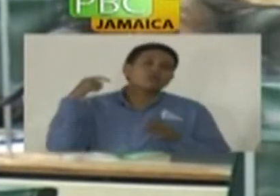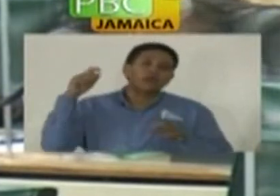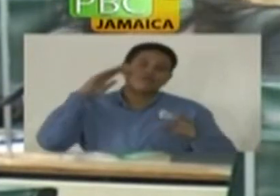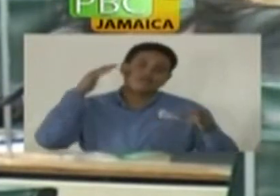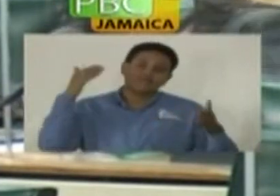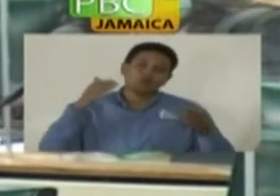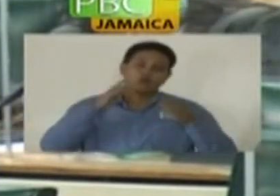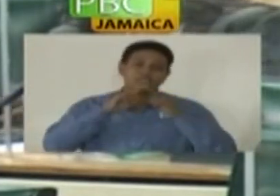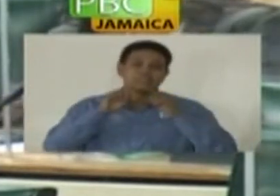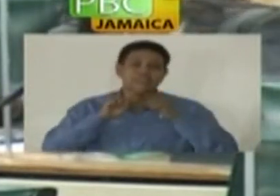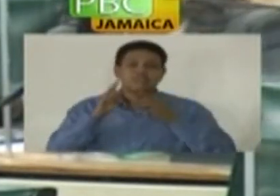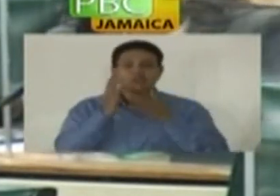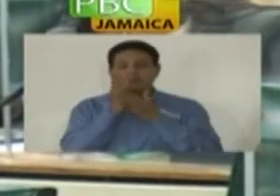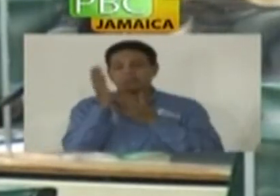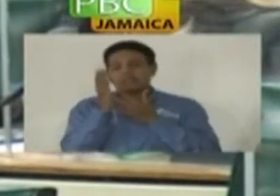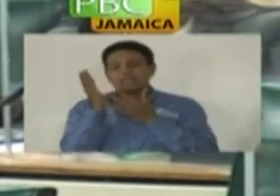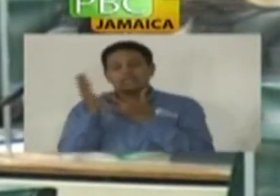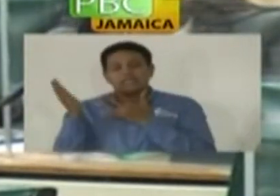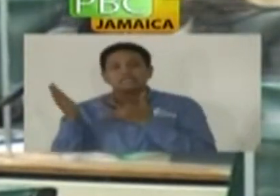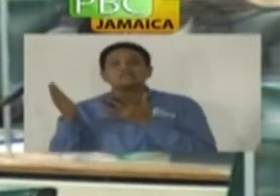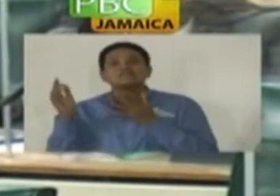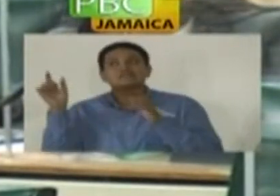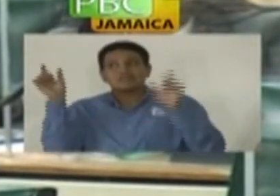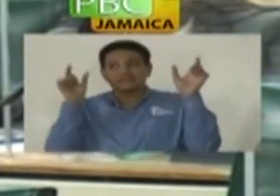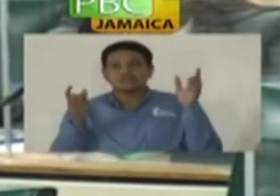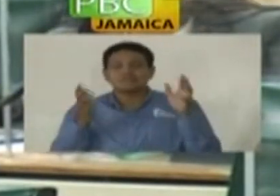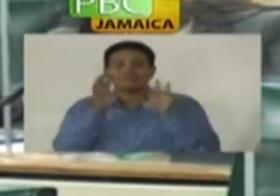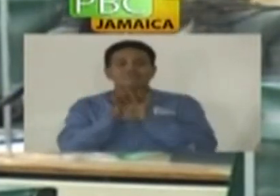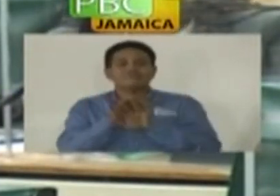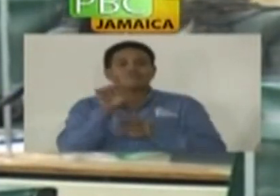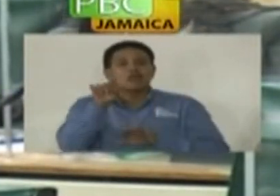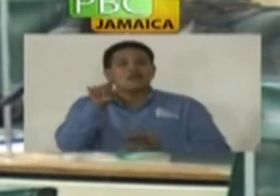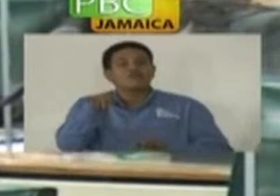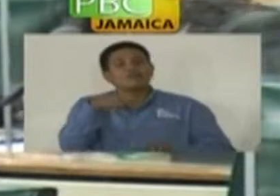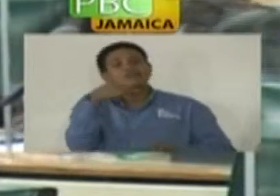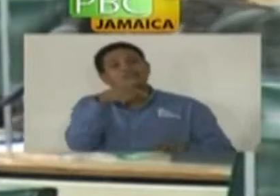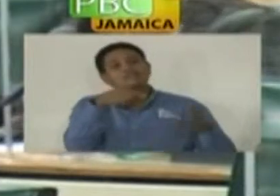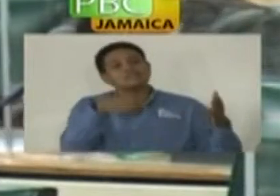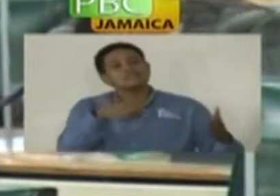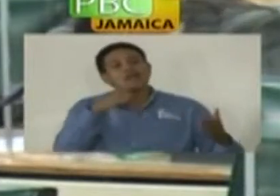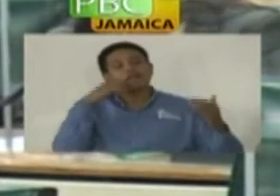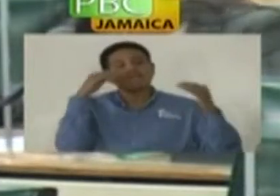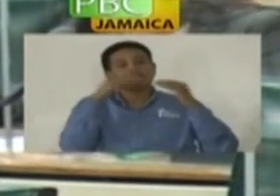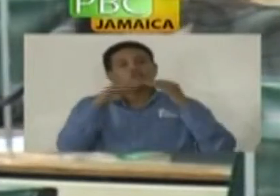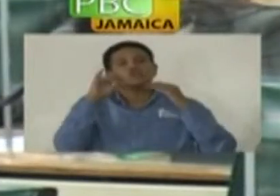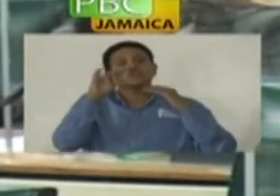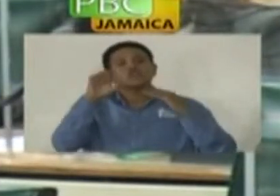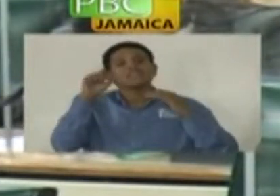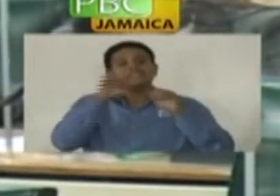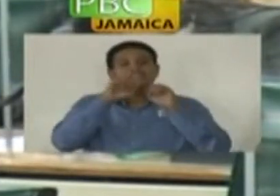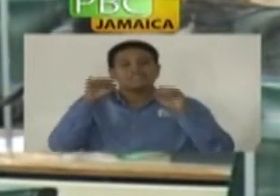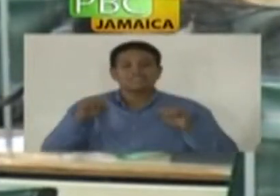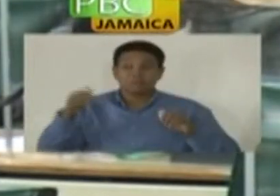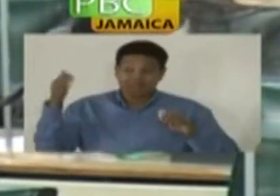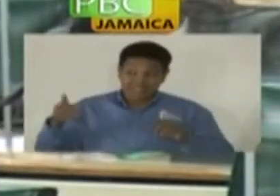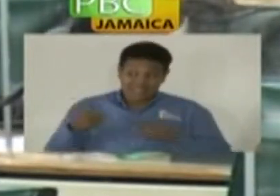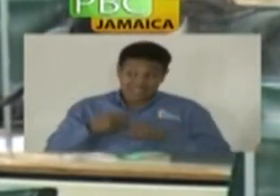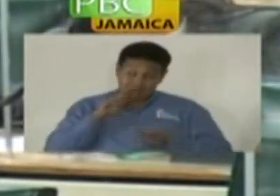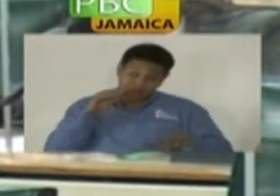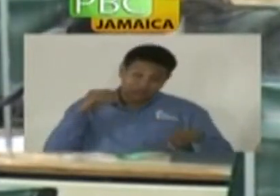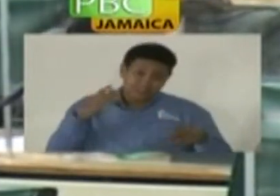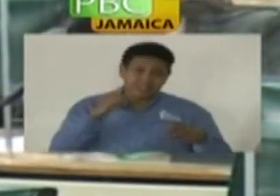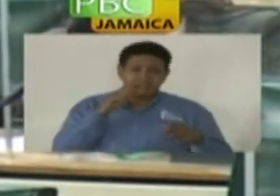with the different pieces of the puzzle, and this one is on the side of the justice system, and it is on the side of giving